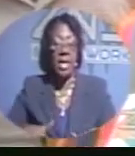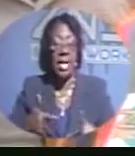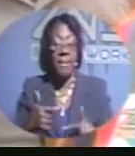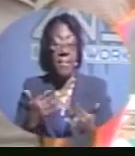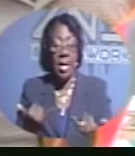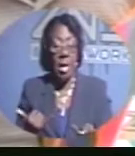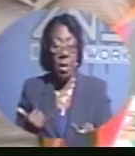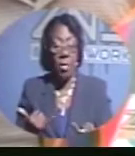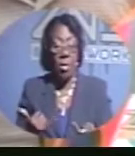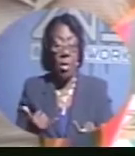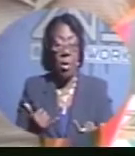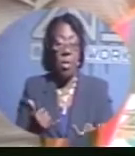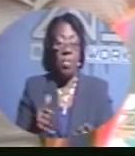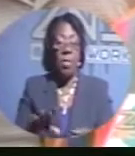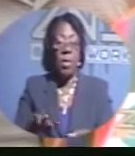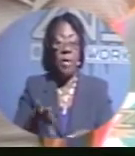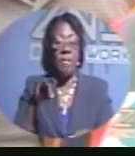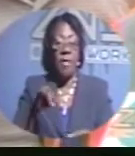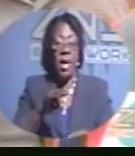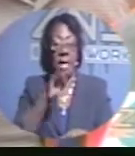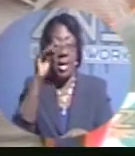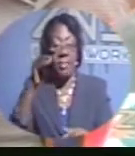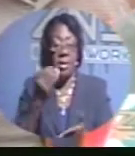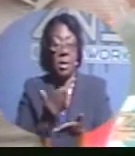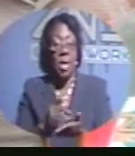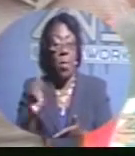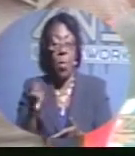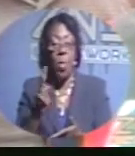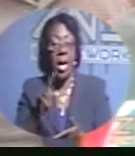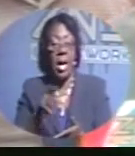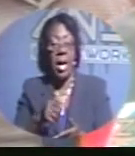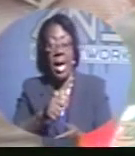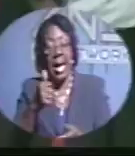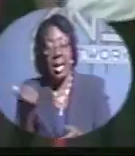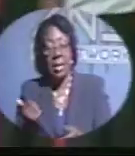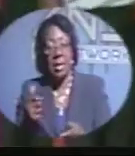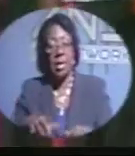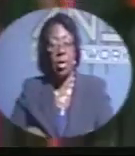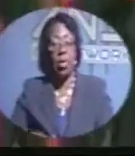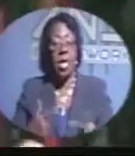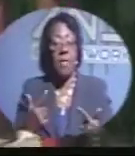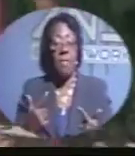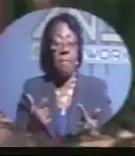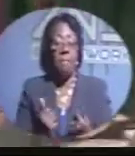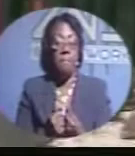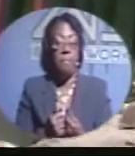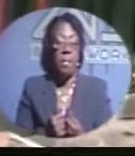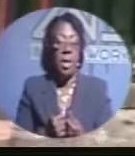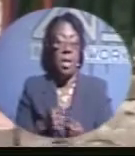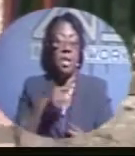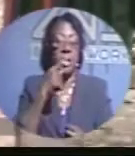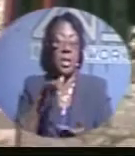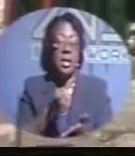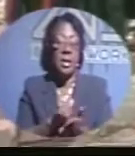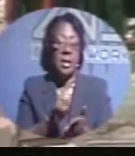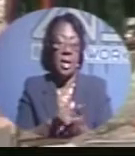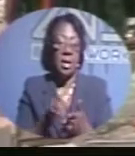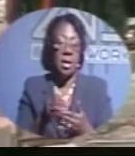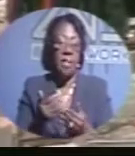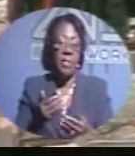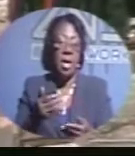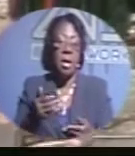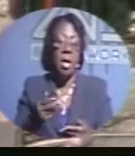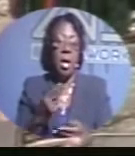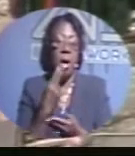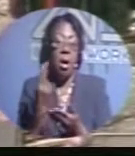him, find out, and find some relief for him. Reckley says she is confident that Urban Renewal